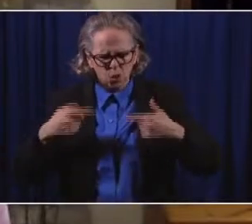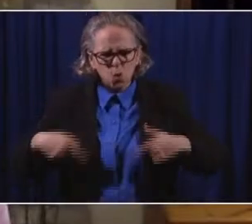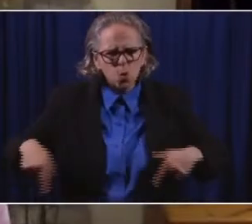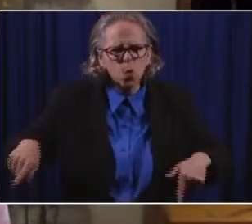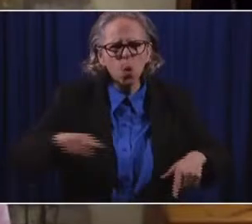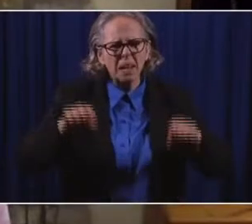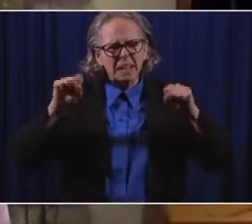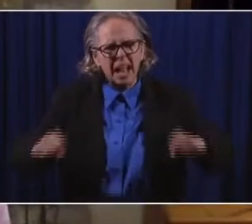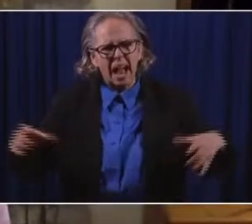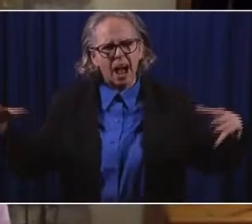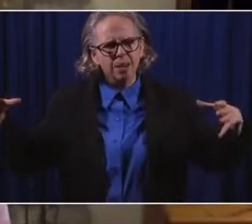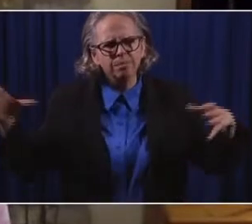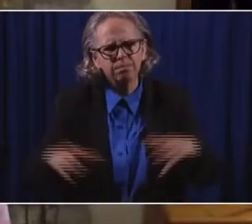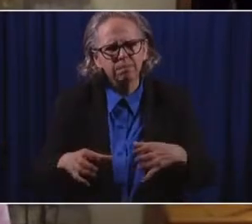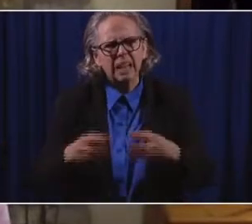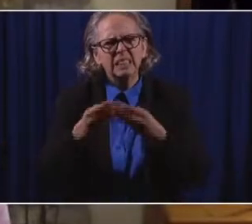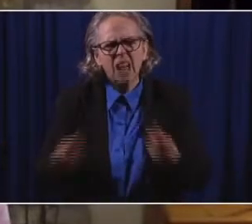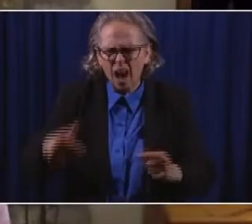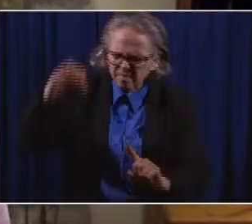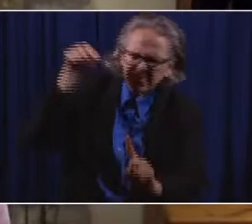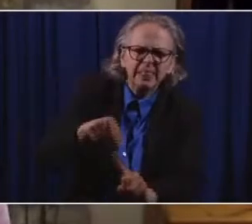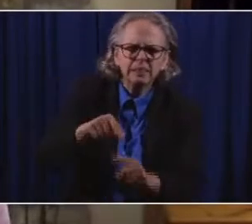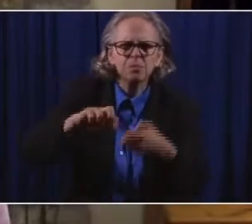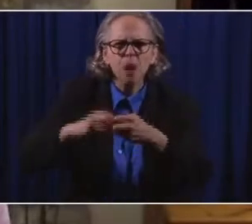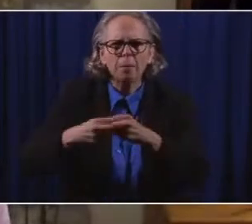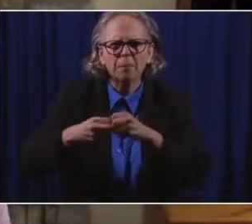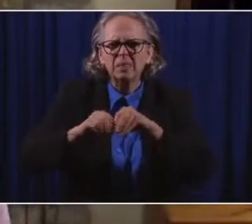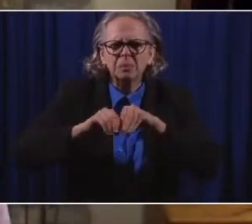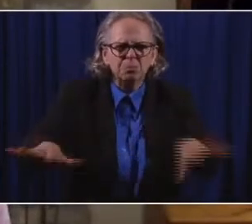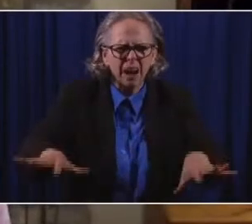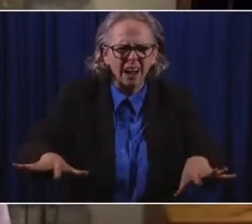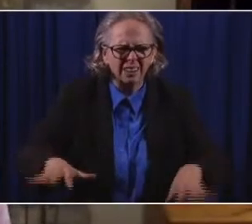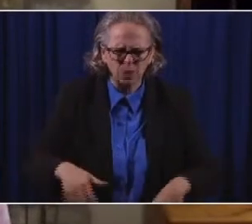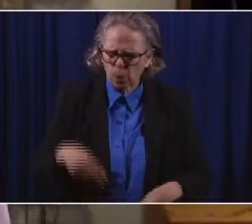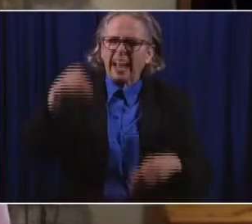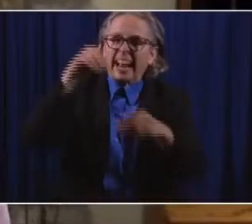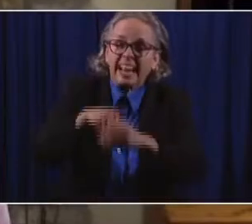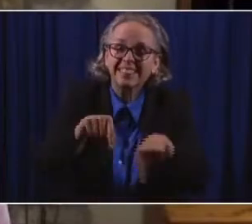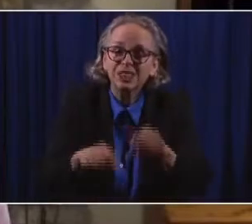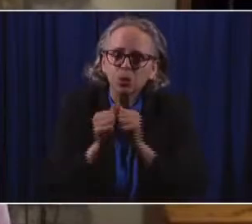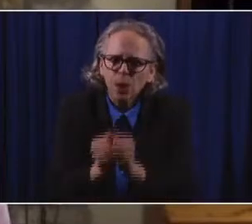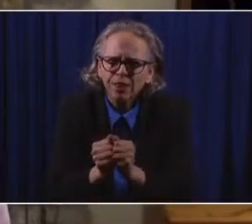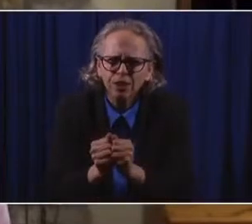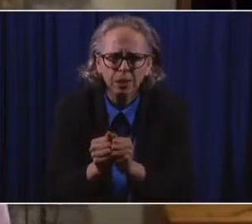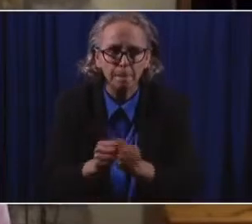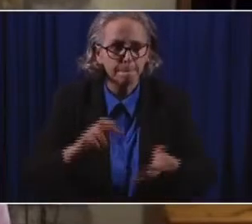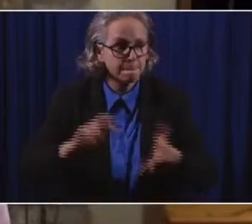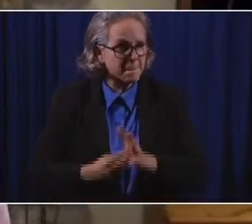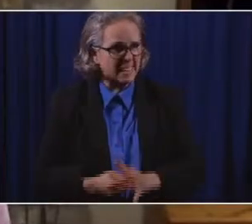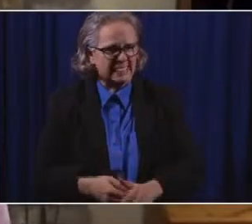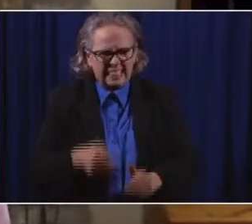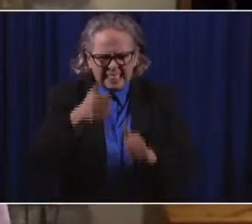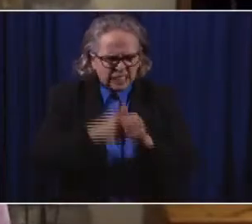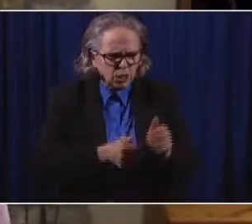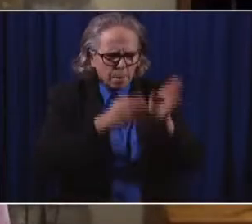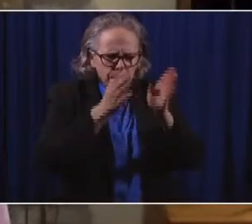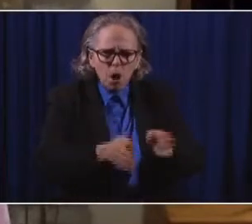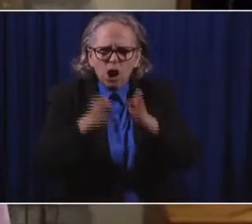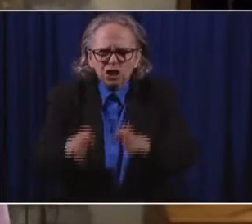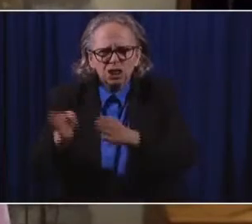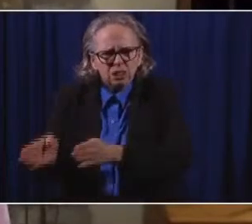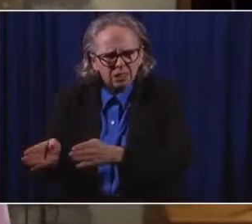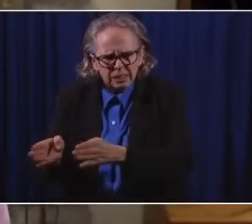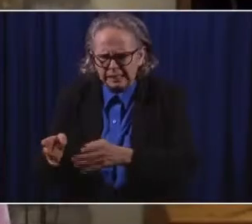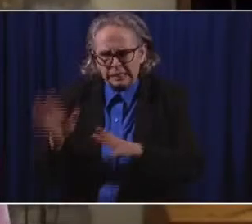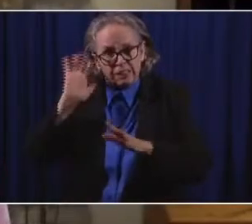We are all in this together. What each person does or does not do will determine how well we do over the next few months